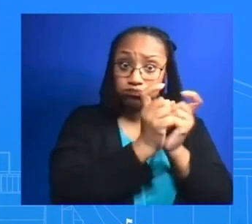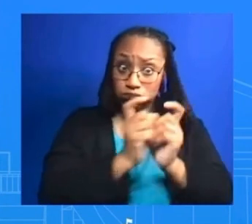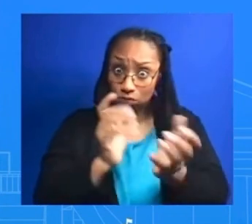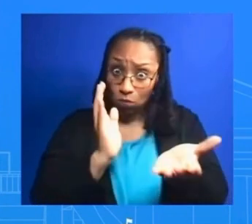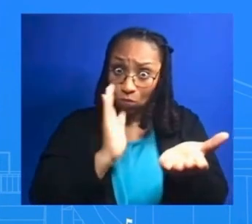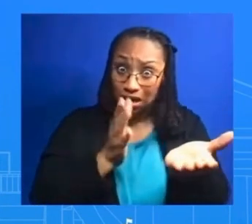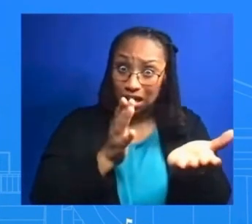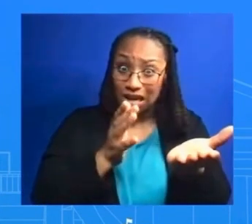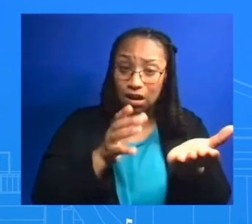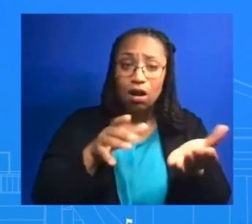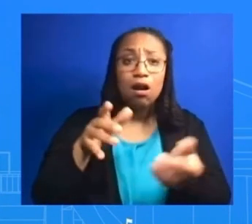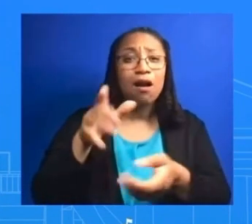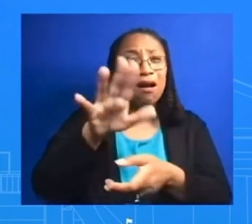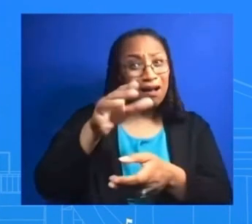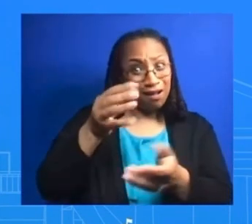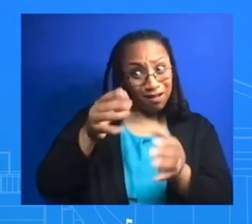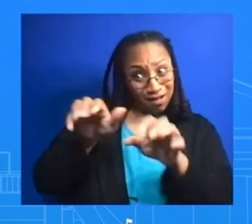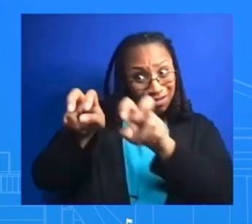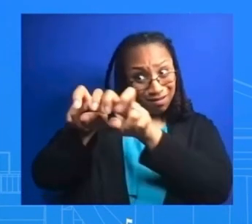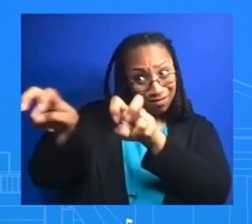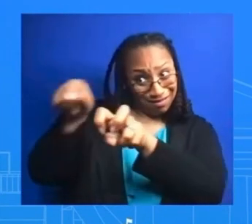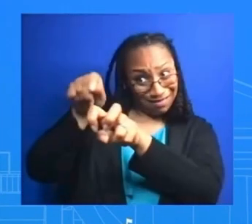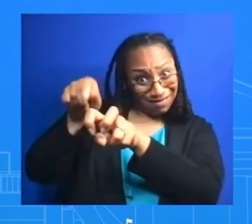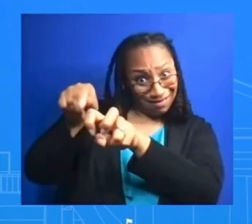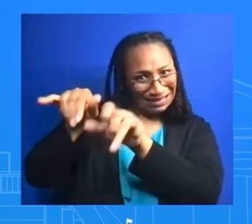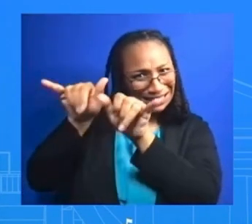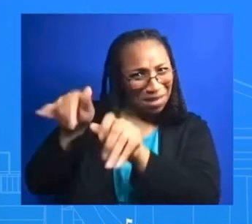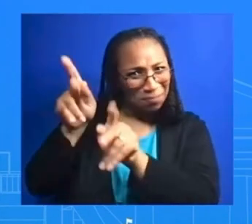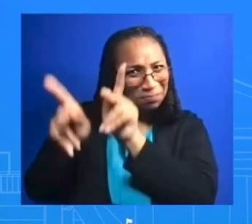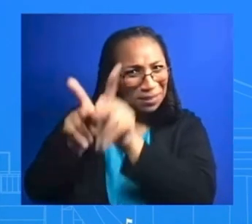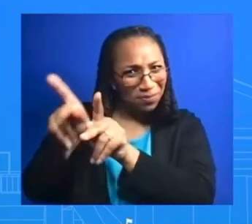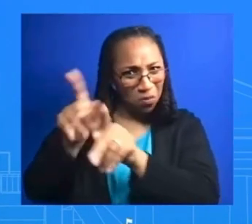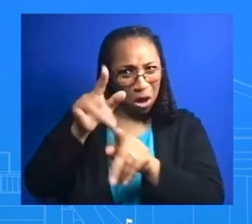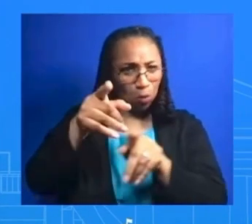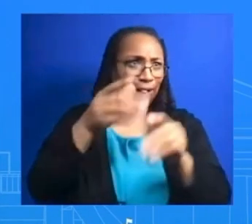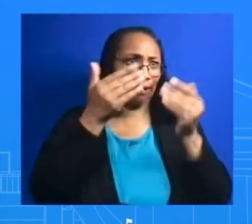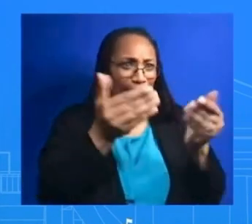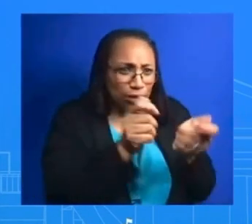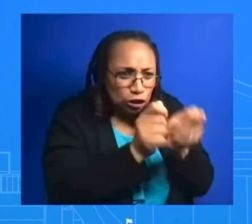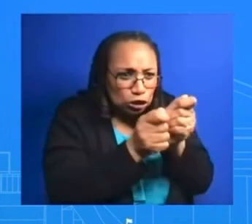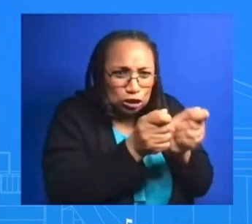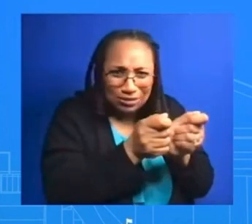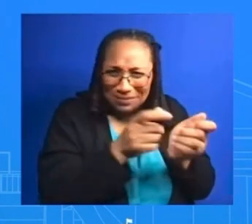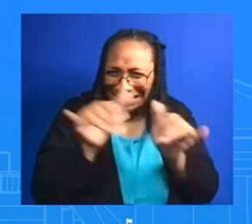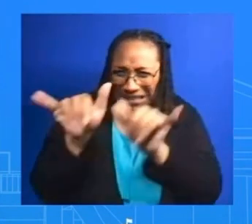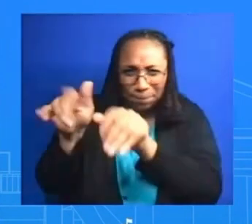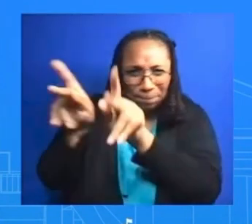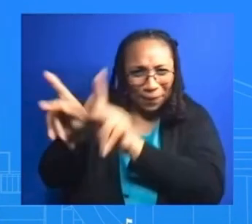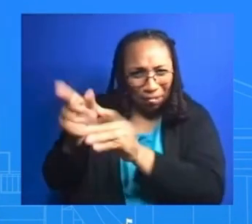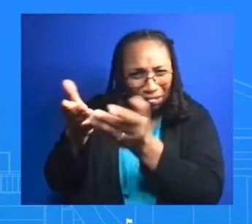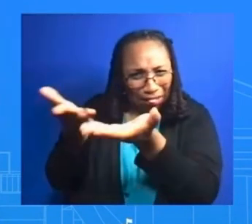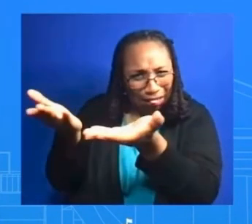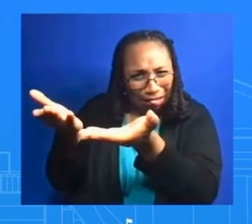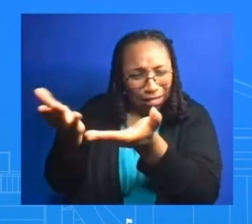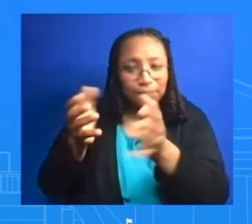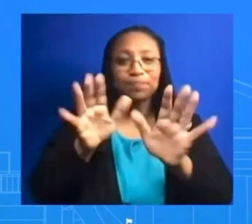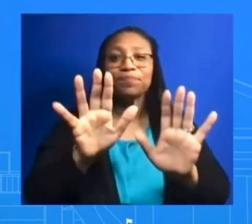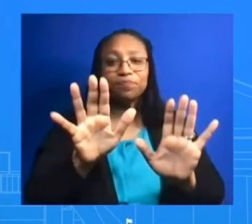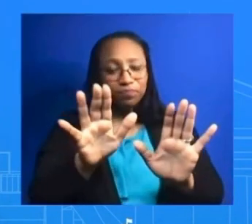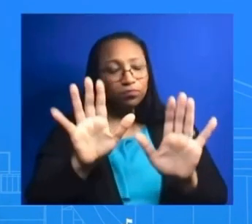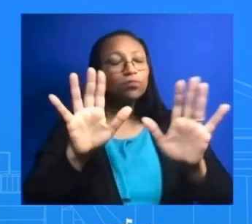that about the Bidenomics and the long-term impact, but we're going to fight. We're going to keep fighting. And there were many other legal scholars